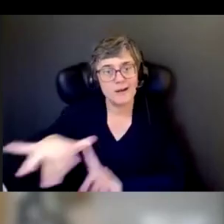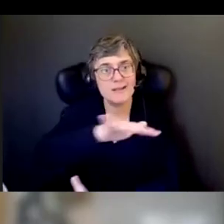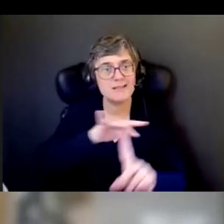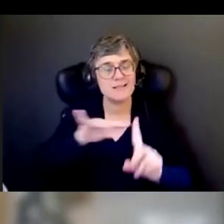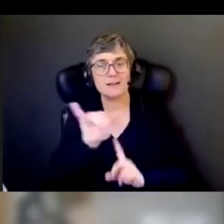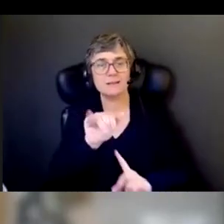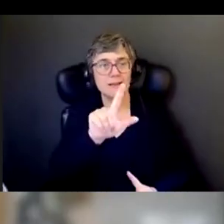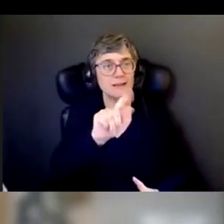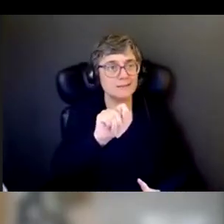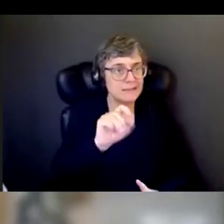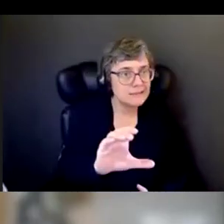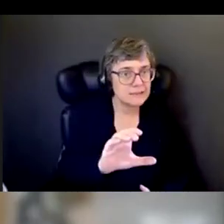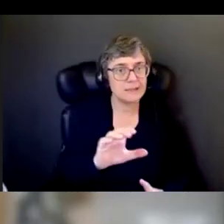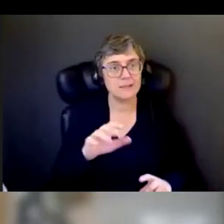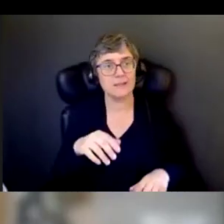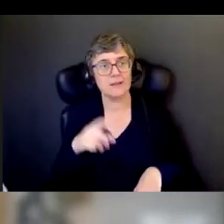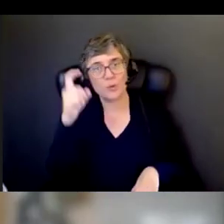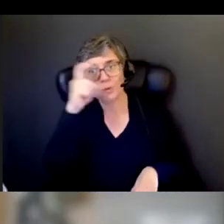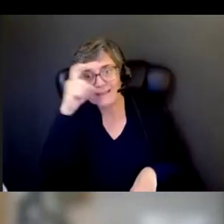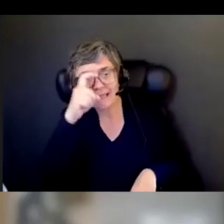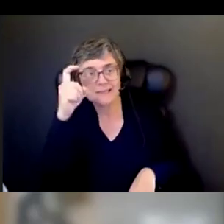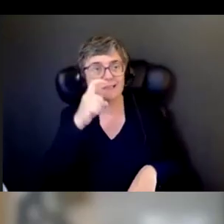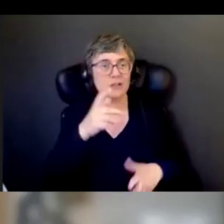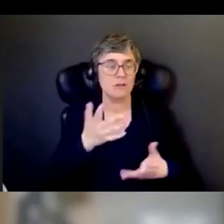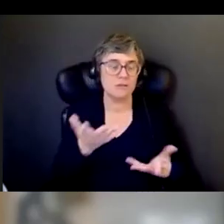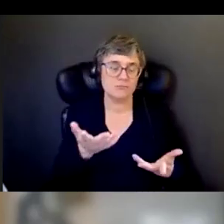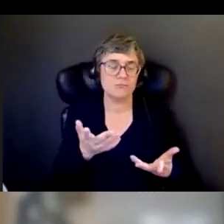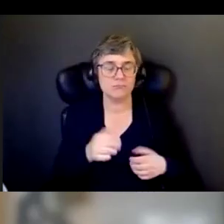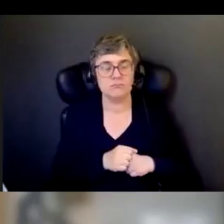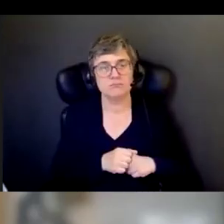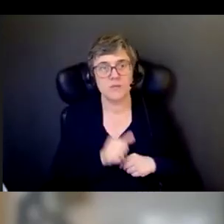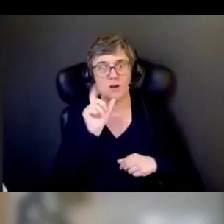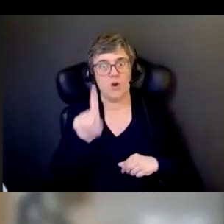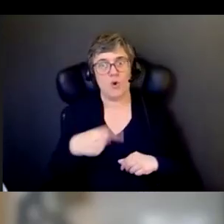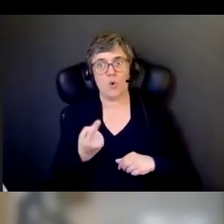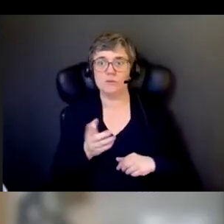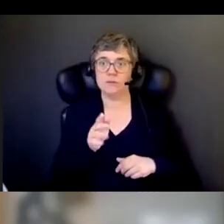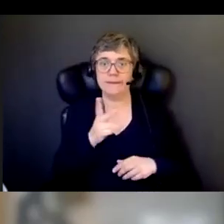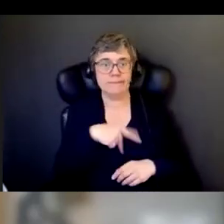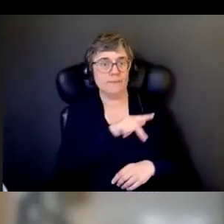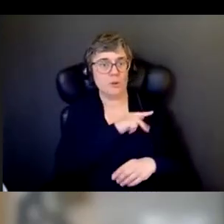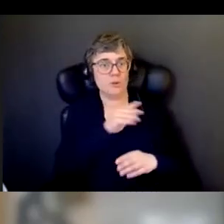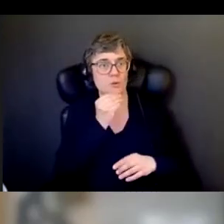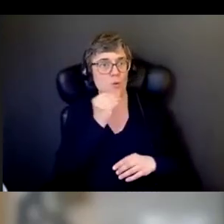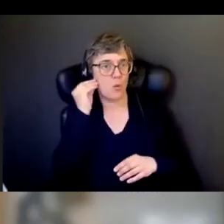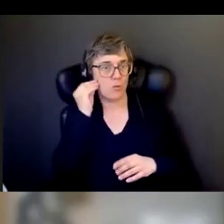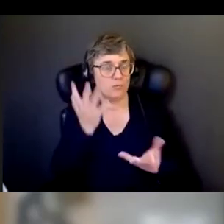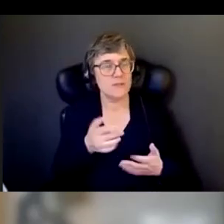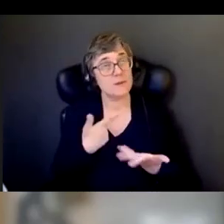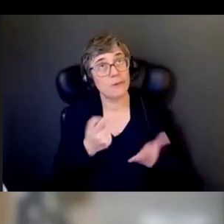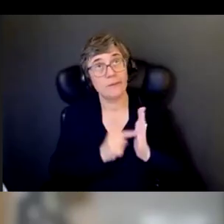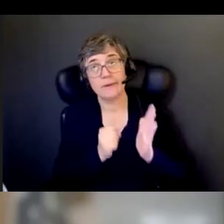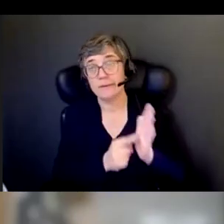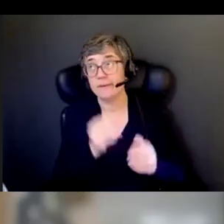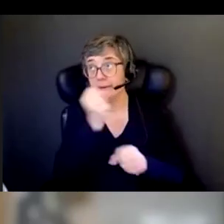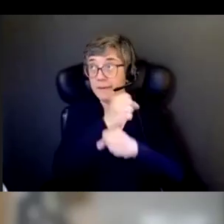other congregate residential facilities and settings. So like a quick example, imagine a woman with a developmental